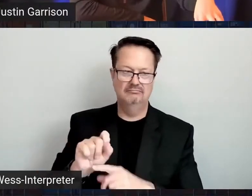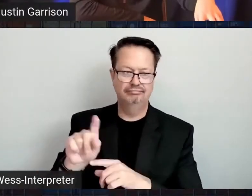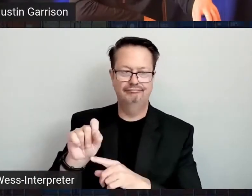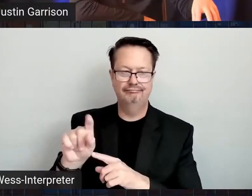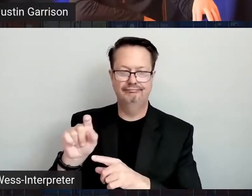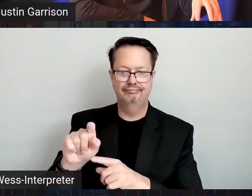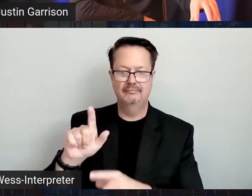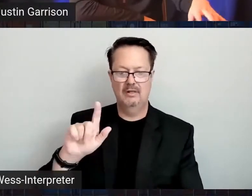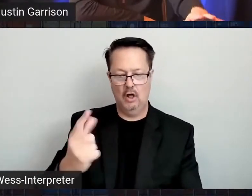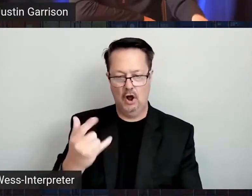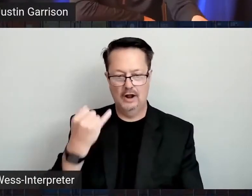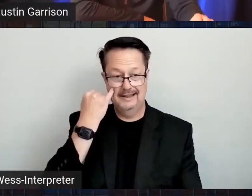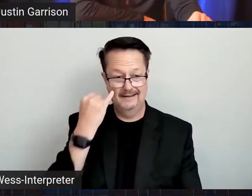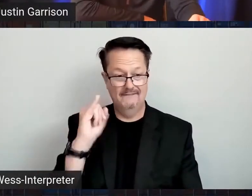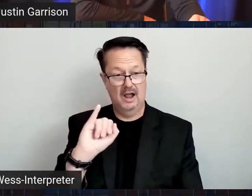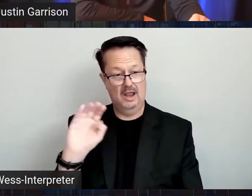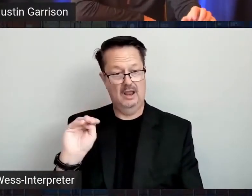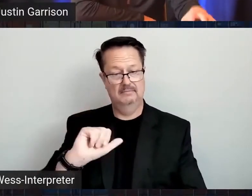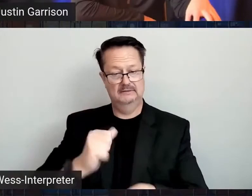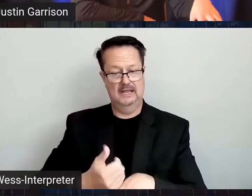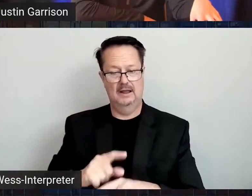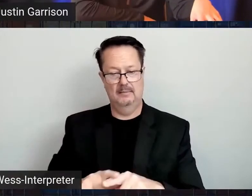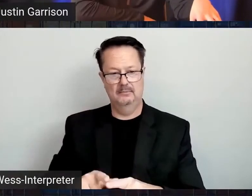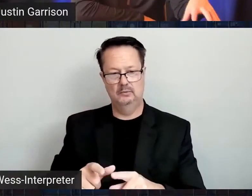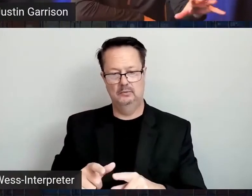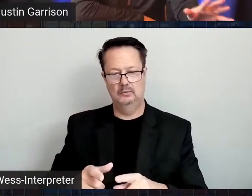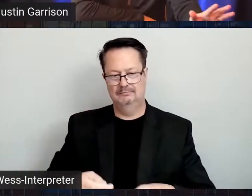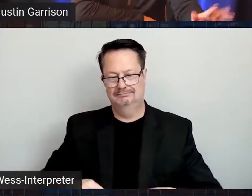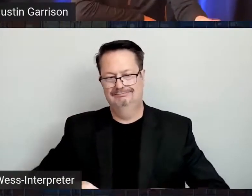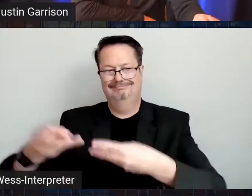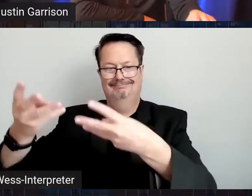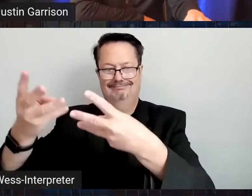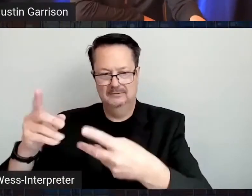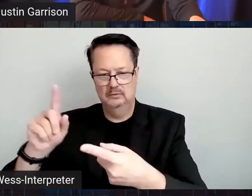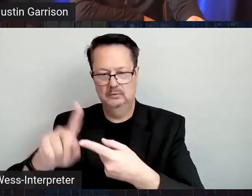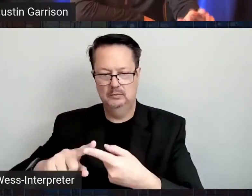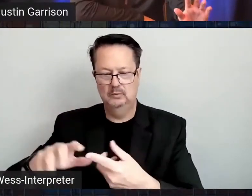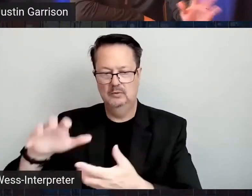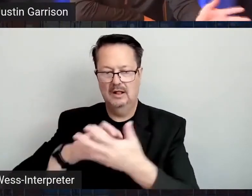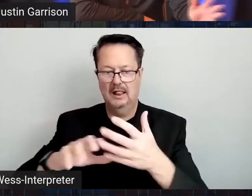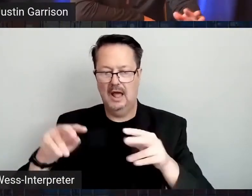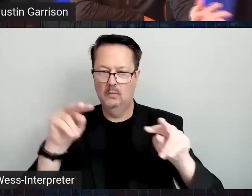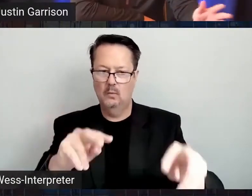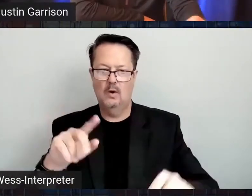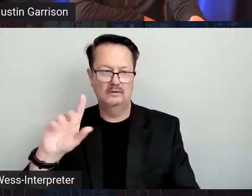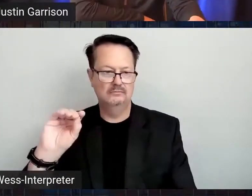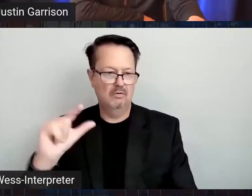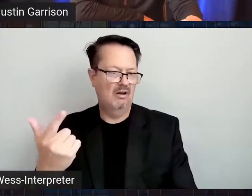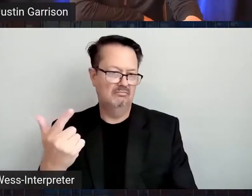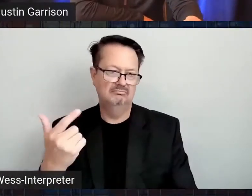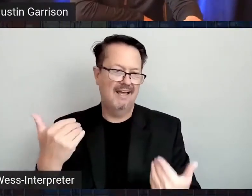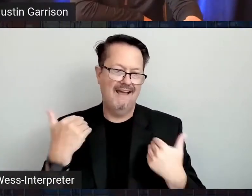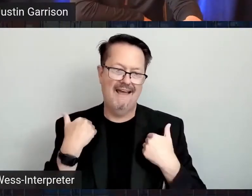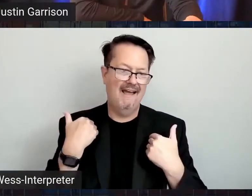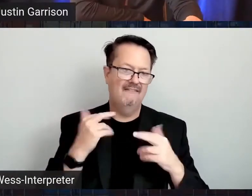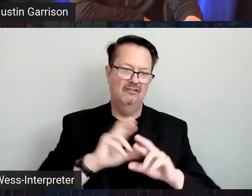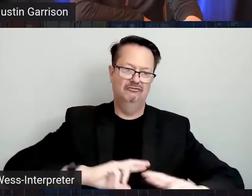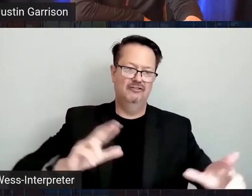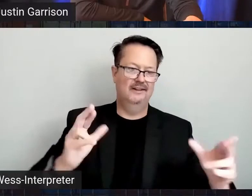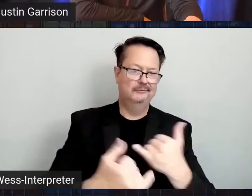have IAM set up to be able to push those logs into CloudWatch logs, that's something available today with and without the